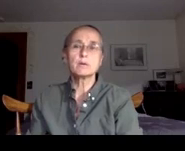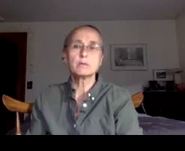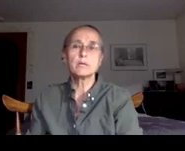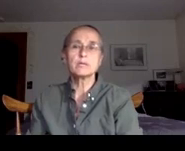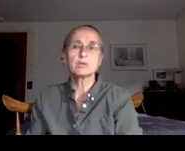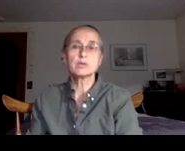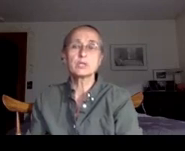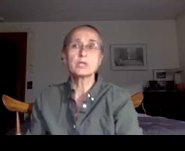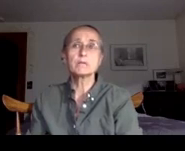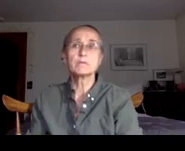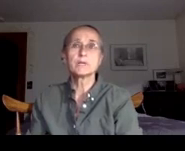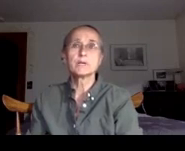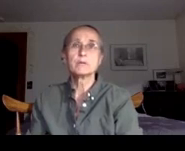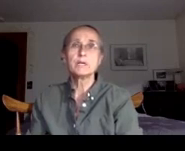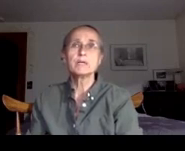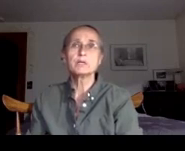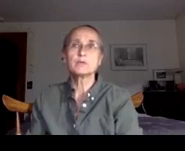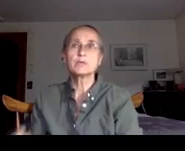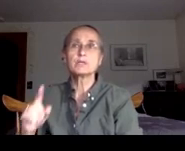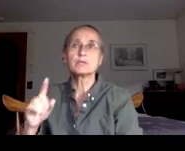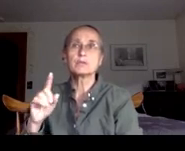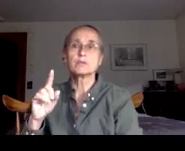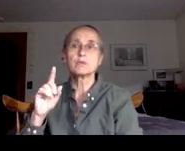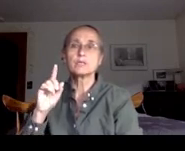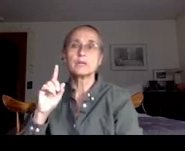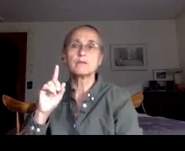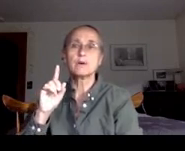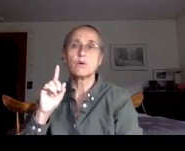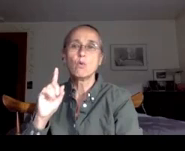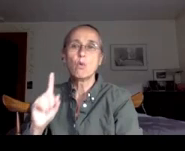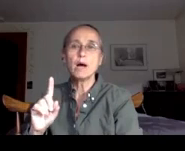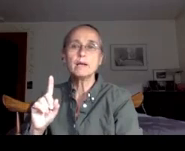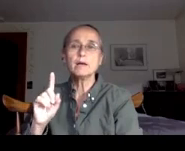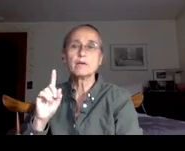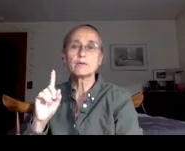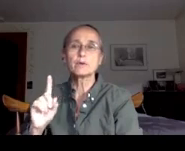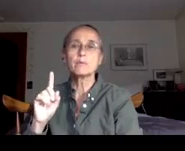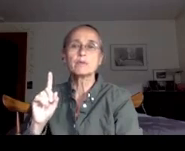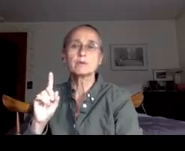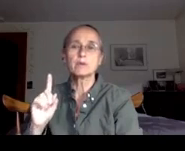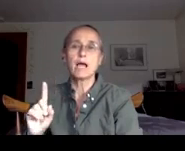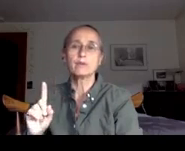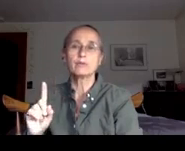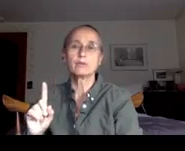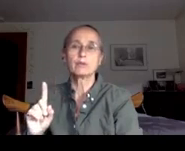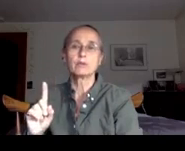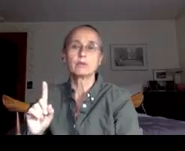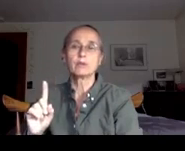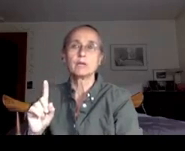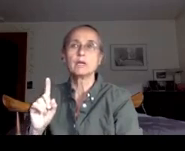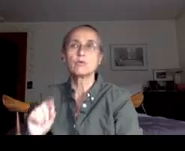to become a pediatrician, pediatricians receive 1 3-month